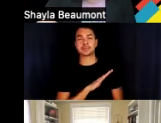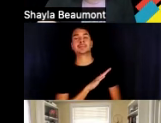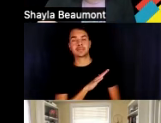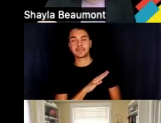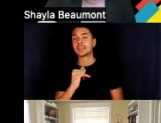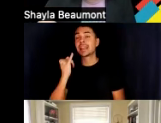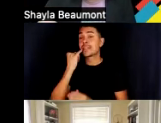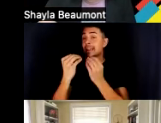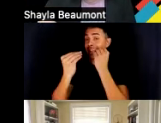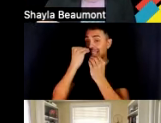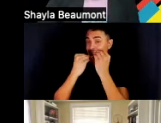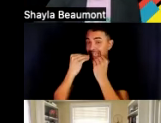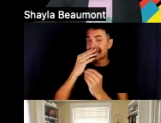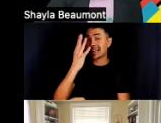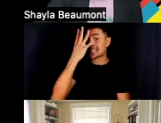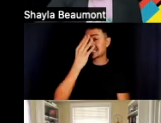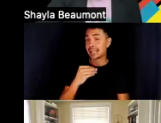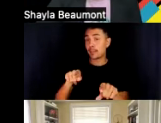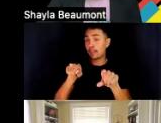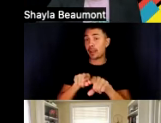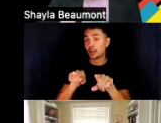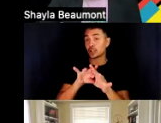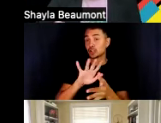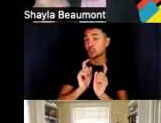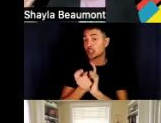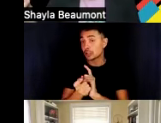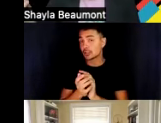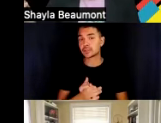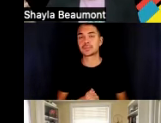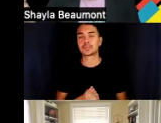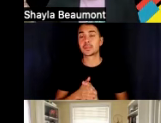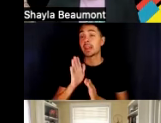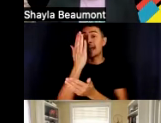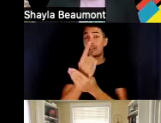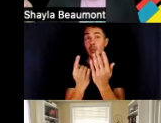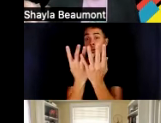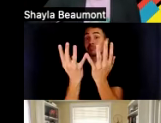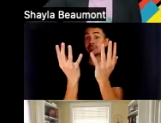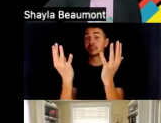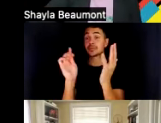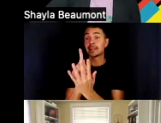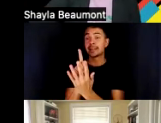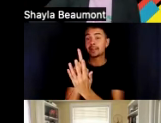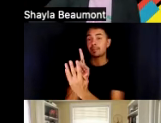when they're withdrawing from everyone, giving away things that are important to them.